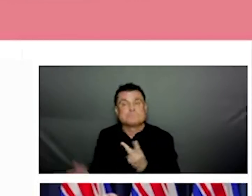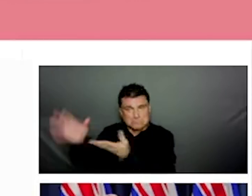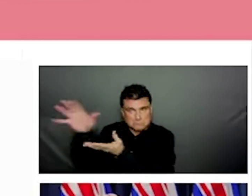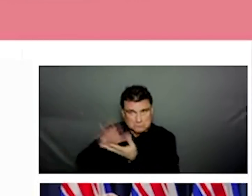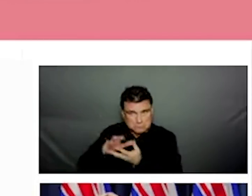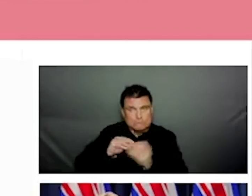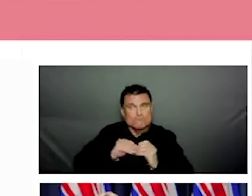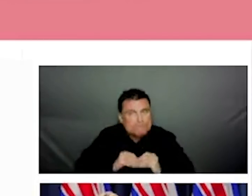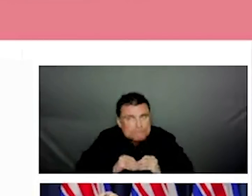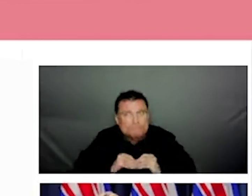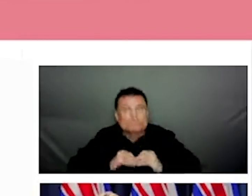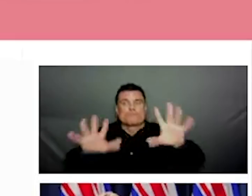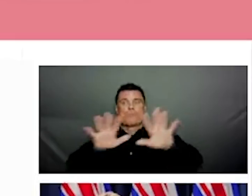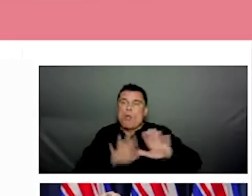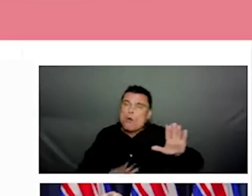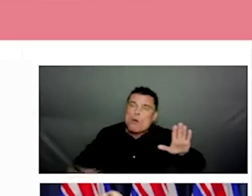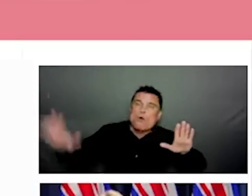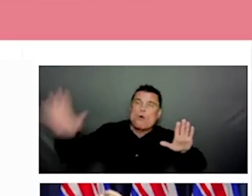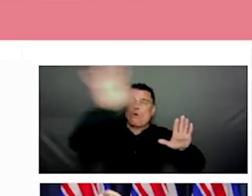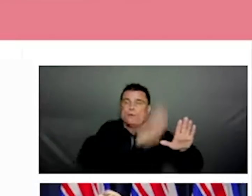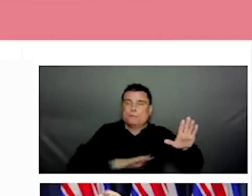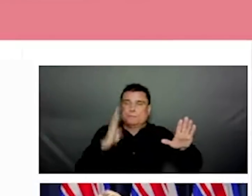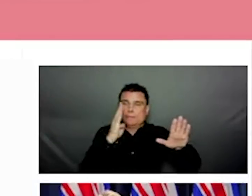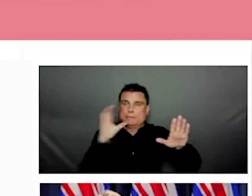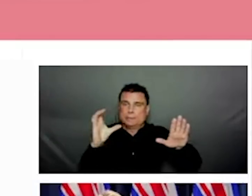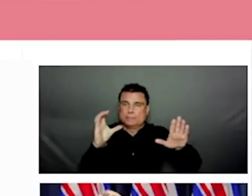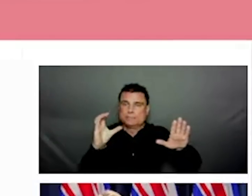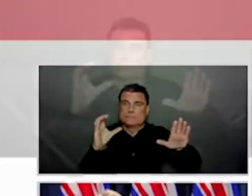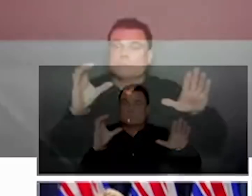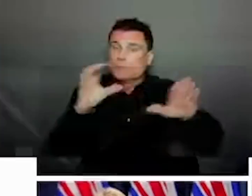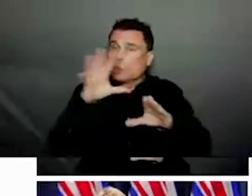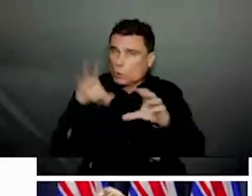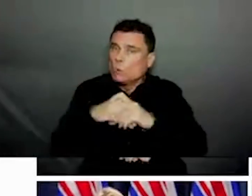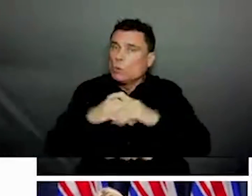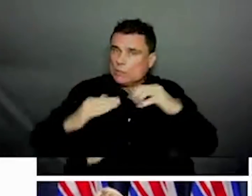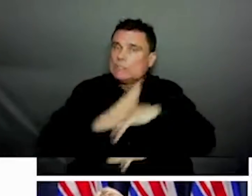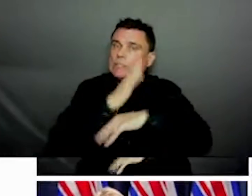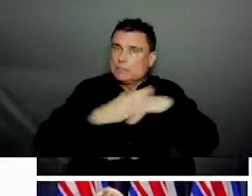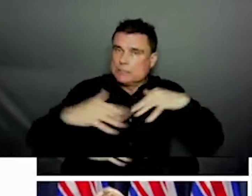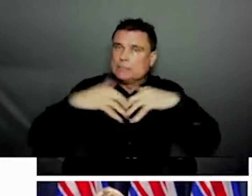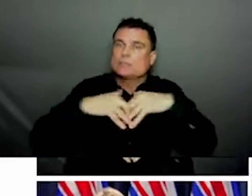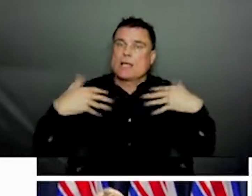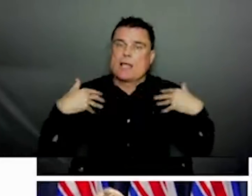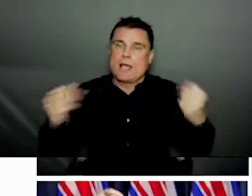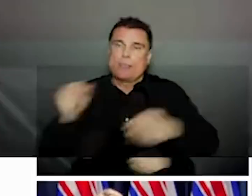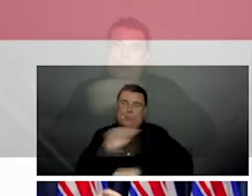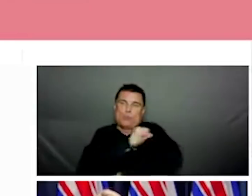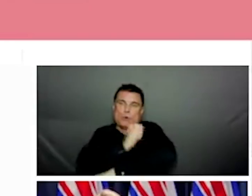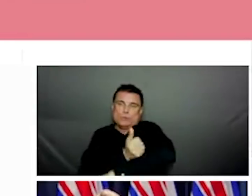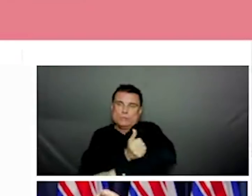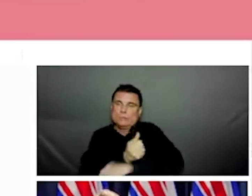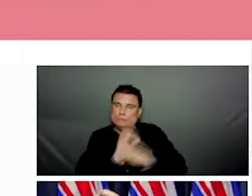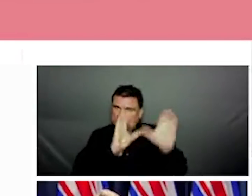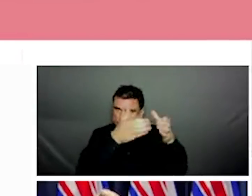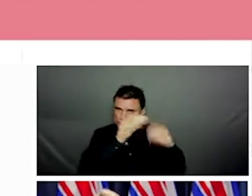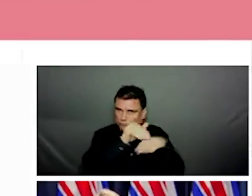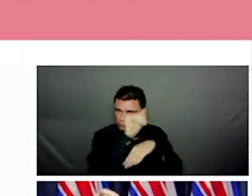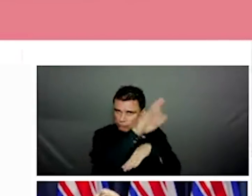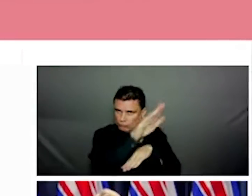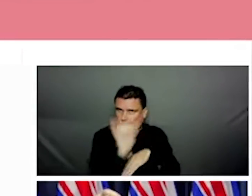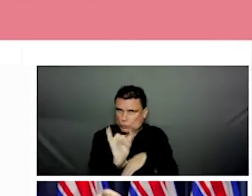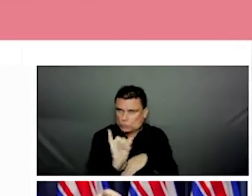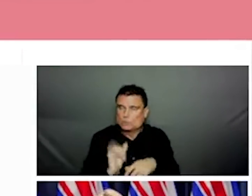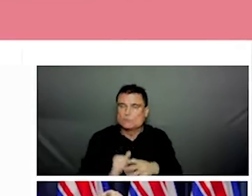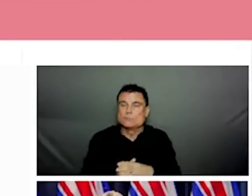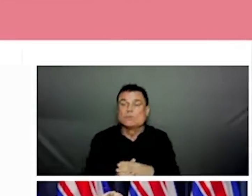the First Nations Health Authority as well received some as per our agreement, working together to provide vaccine